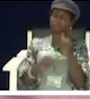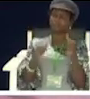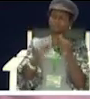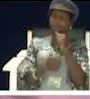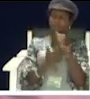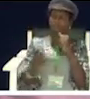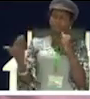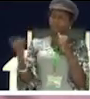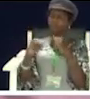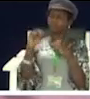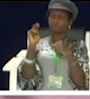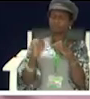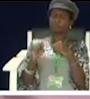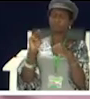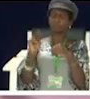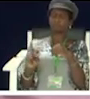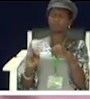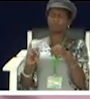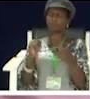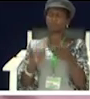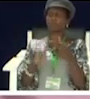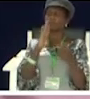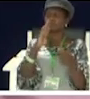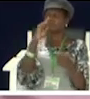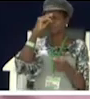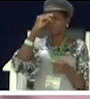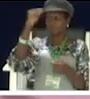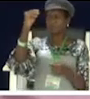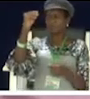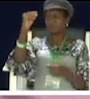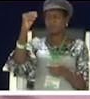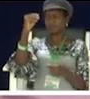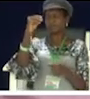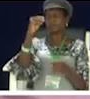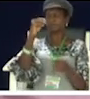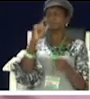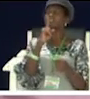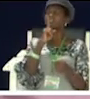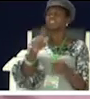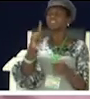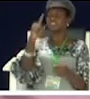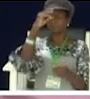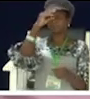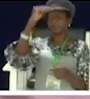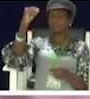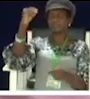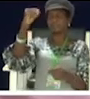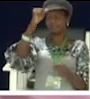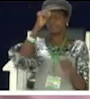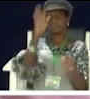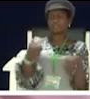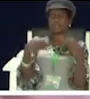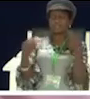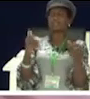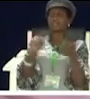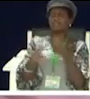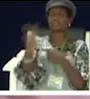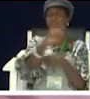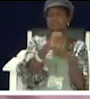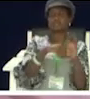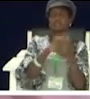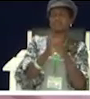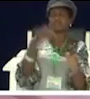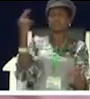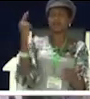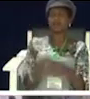Everything they need to be men, real men, Father, give unto them.